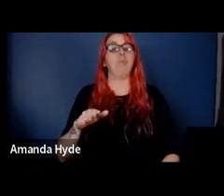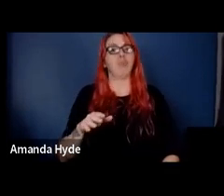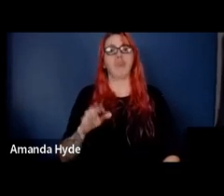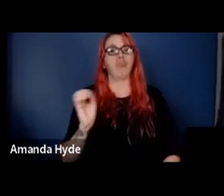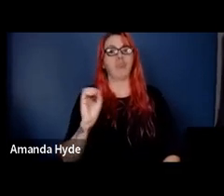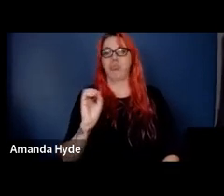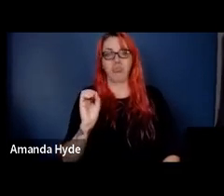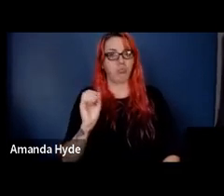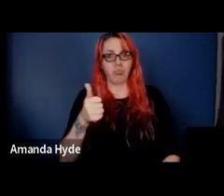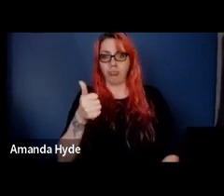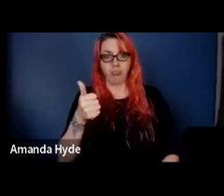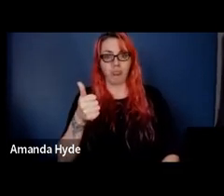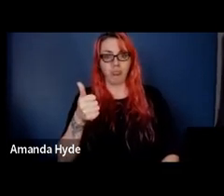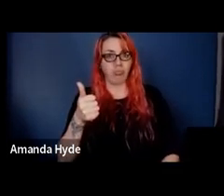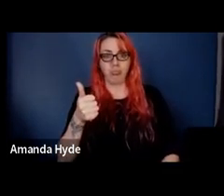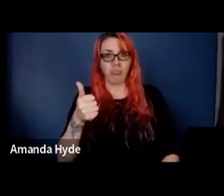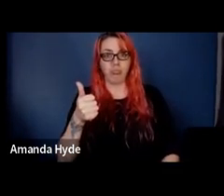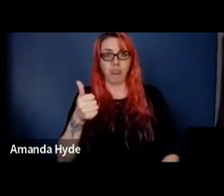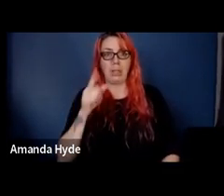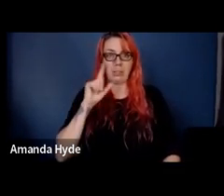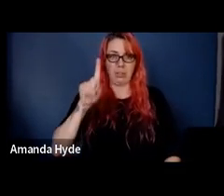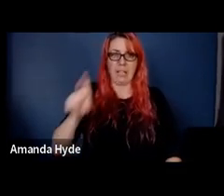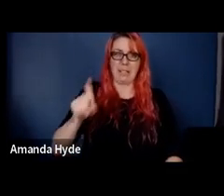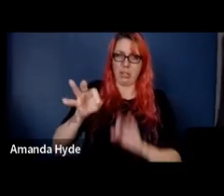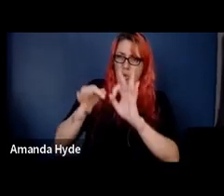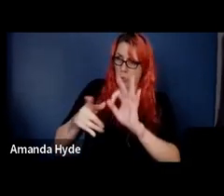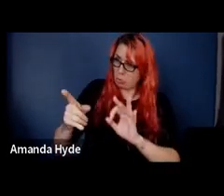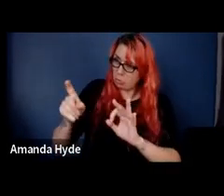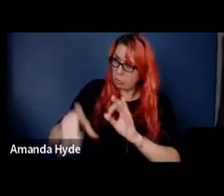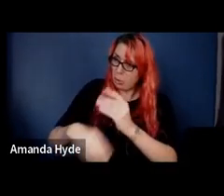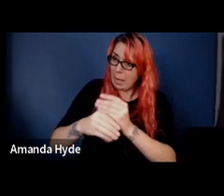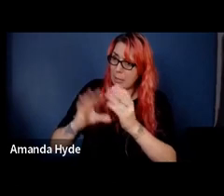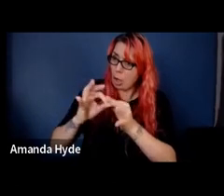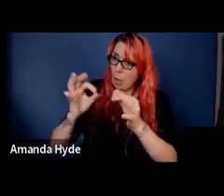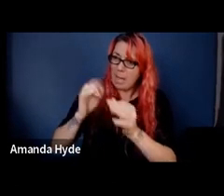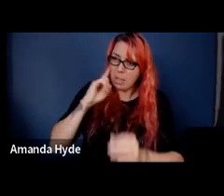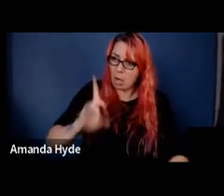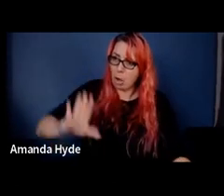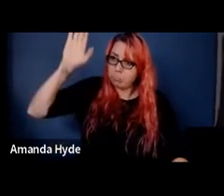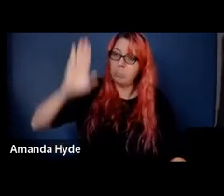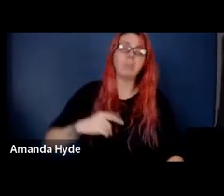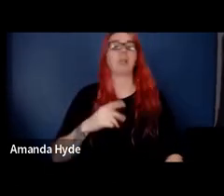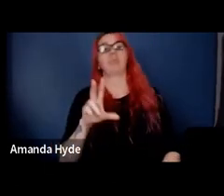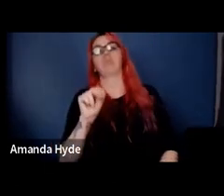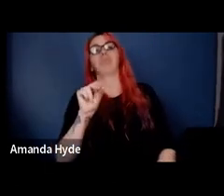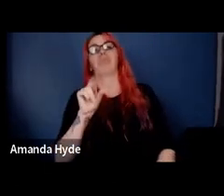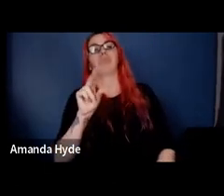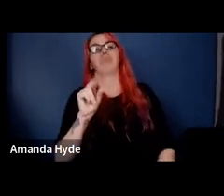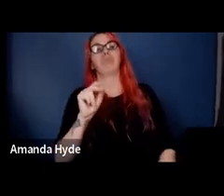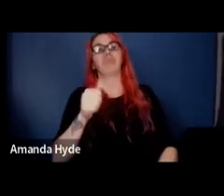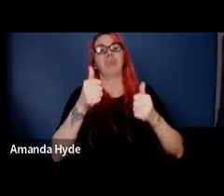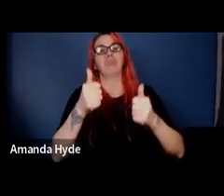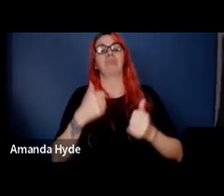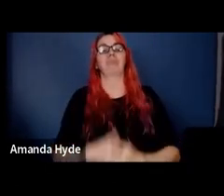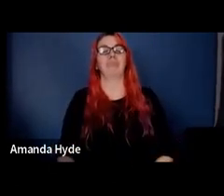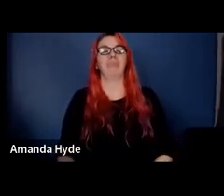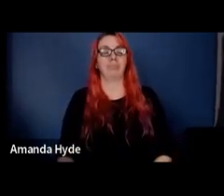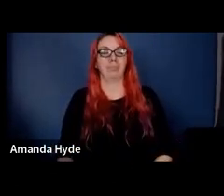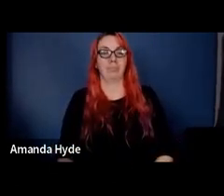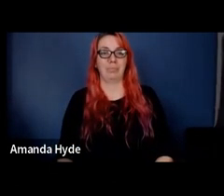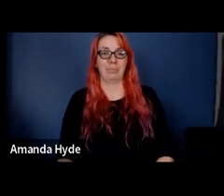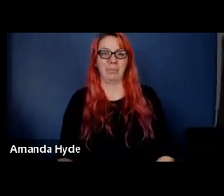you wanted to say something. No, good. Okay. All right. So thank you, everyone. And so I'm going to move us in